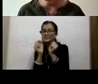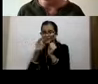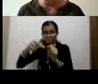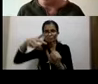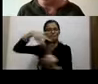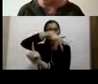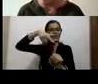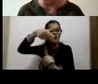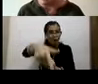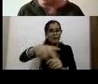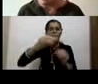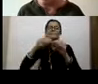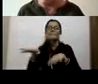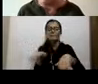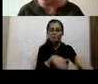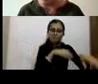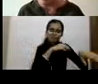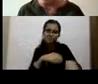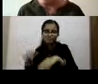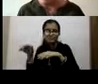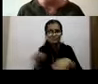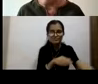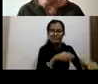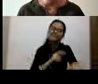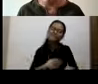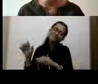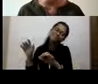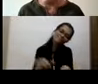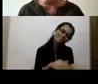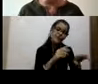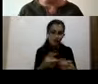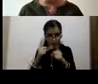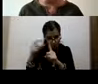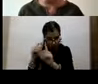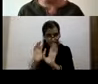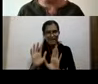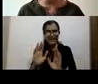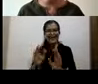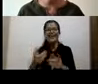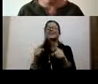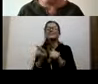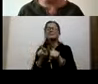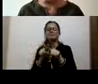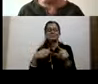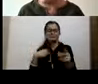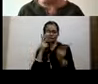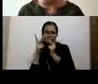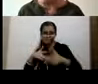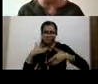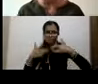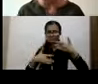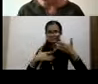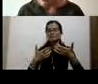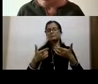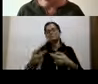here's a bear, you know, just roaming on the hill across the town. Again, a very, very interesting model in terms of looking at coexistence.